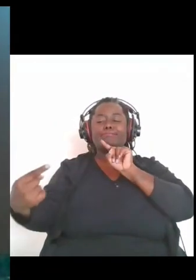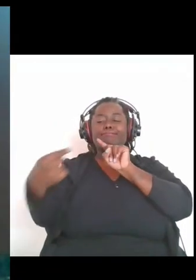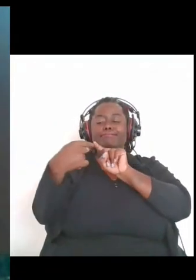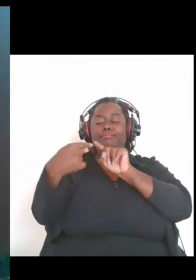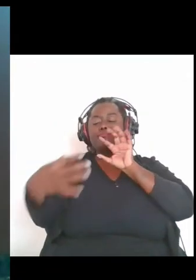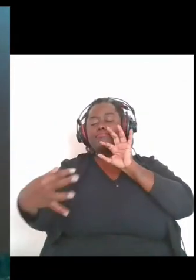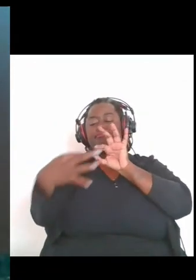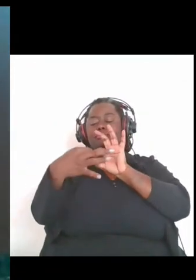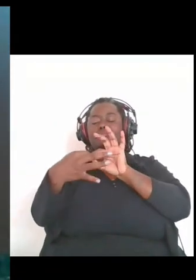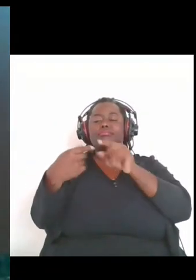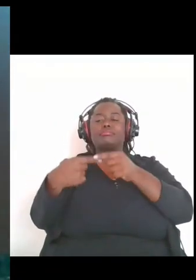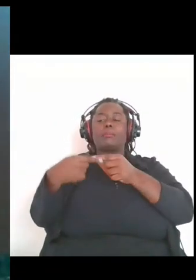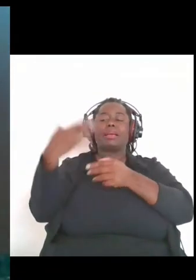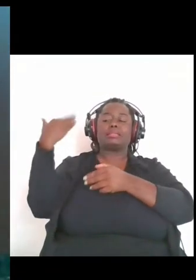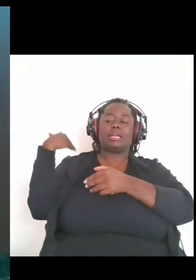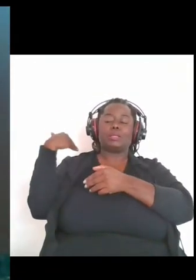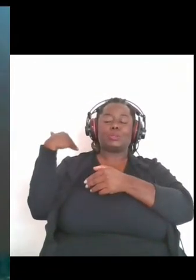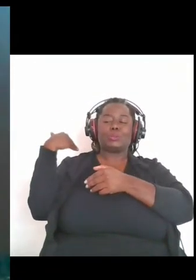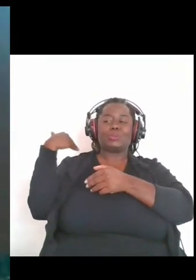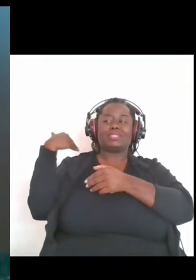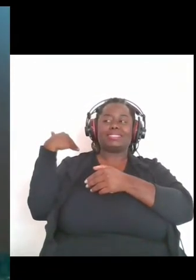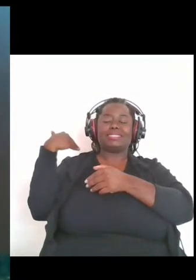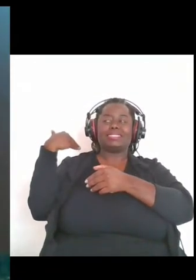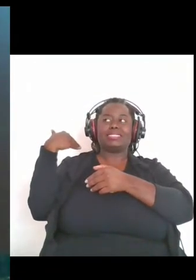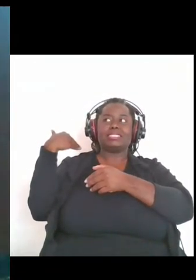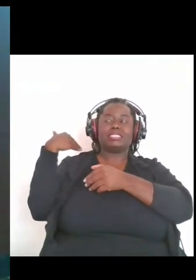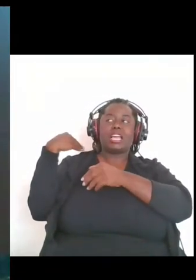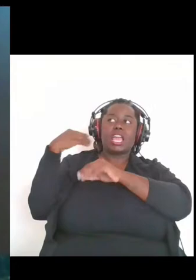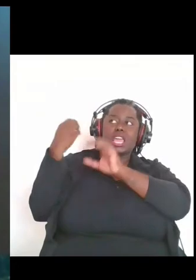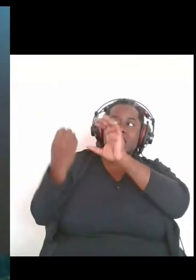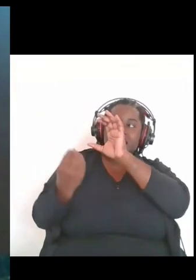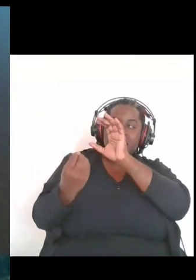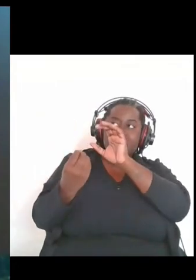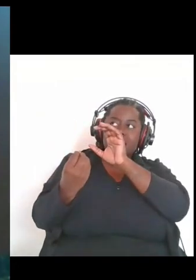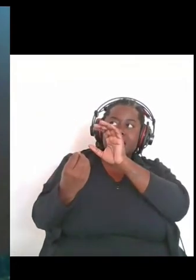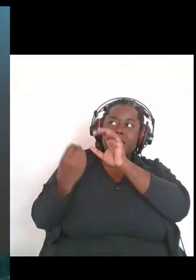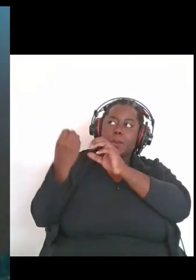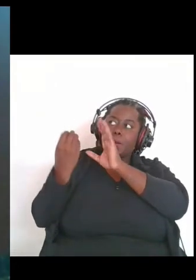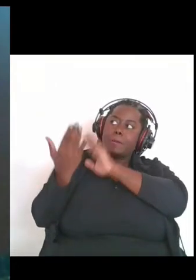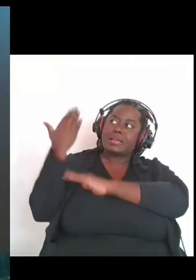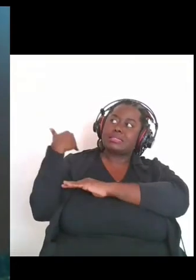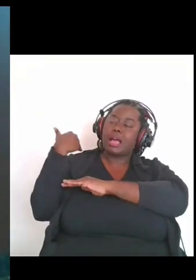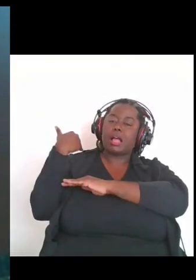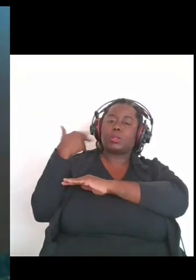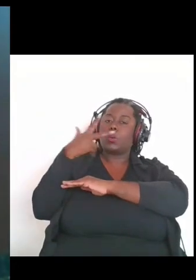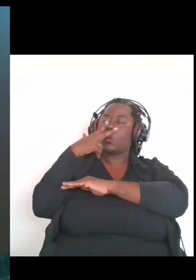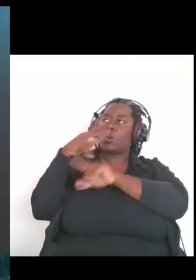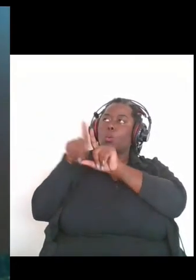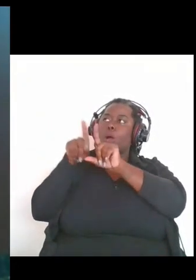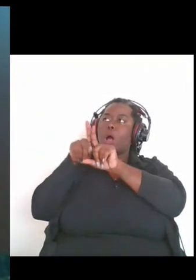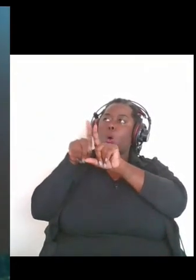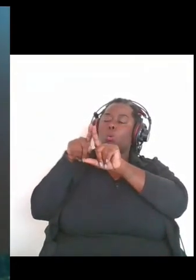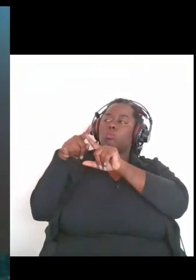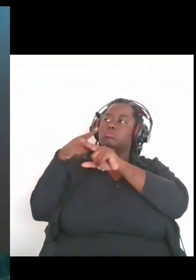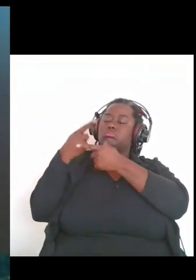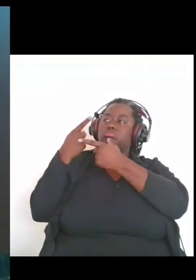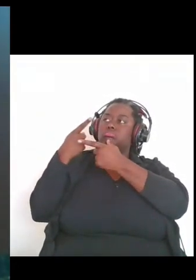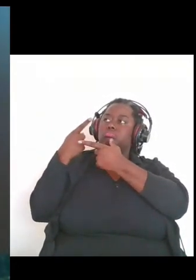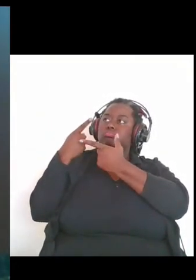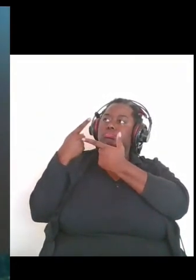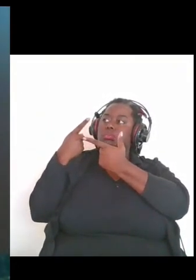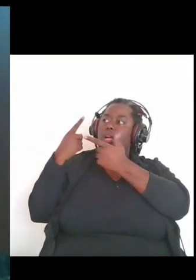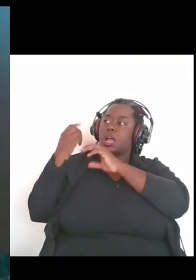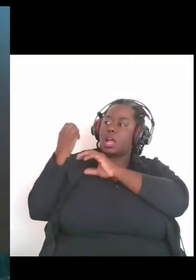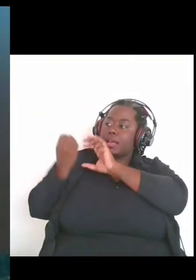exercise so this exercise invites us to think about the past and to rebuild the past in a